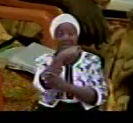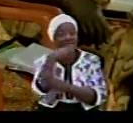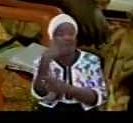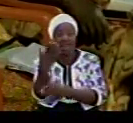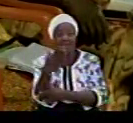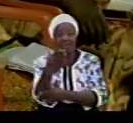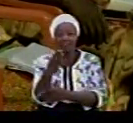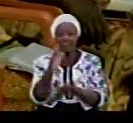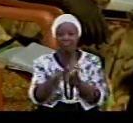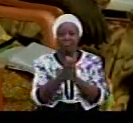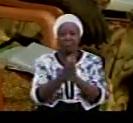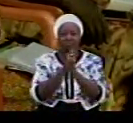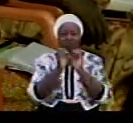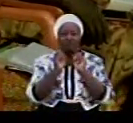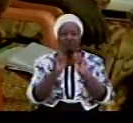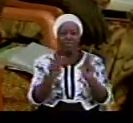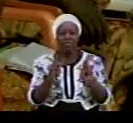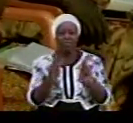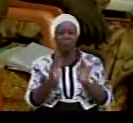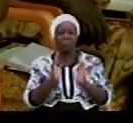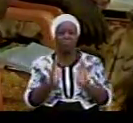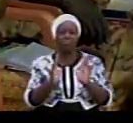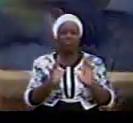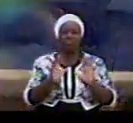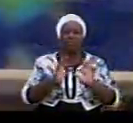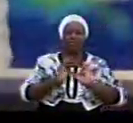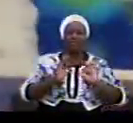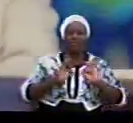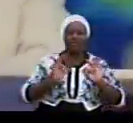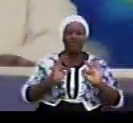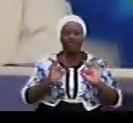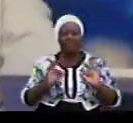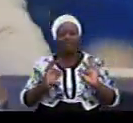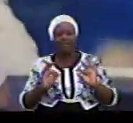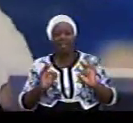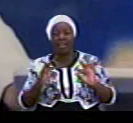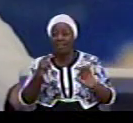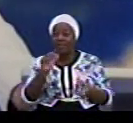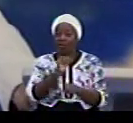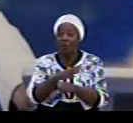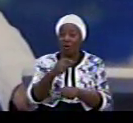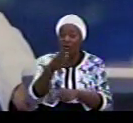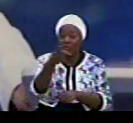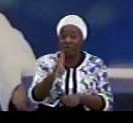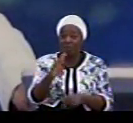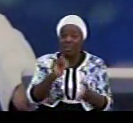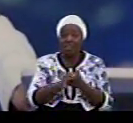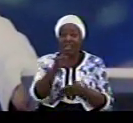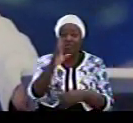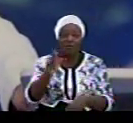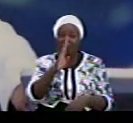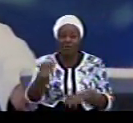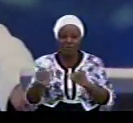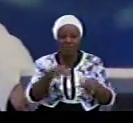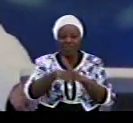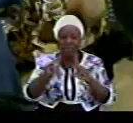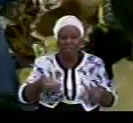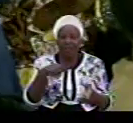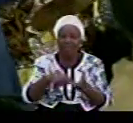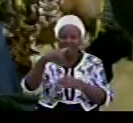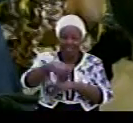The works of God. The works of God. That work will be done in your life tonight